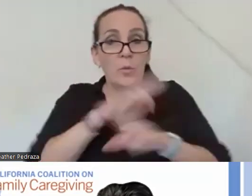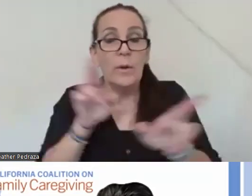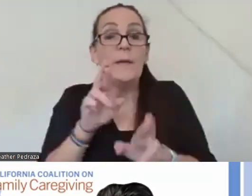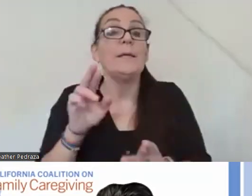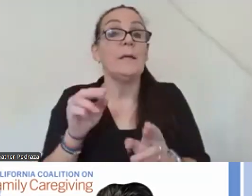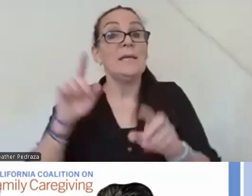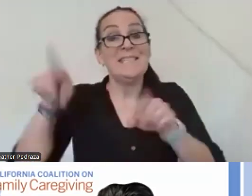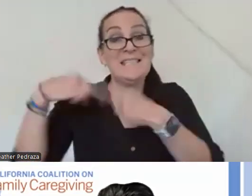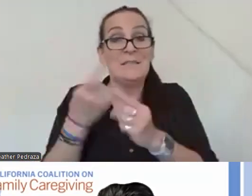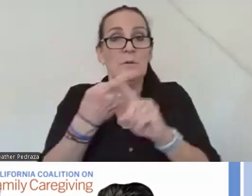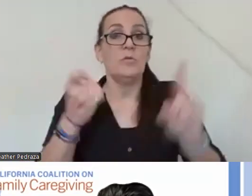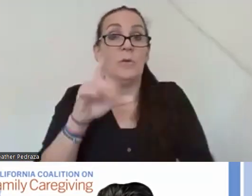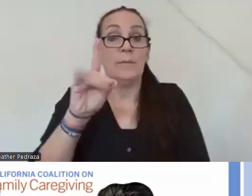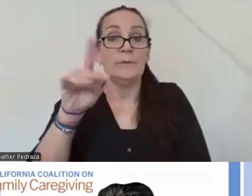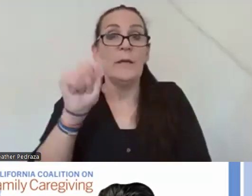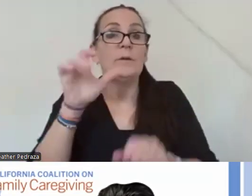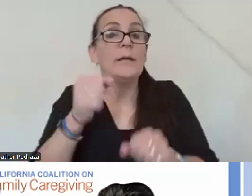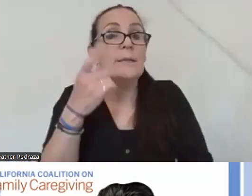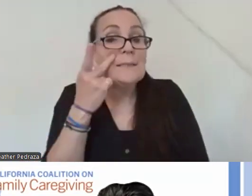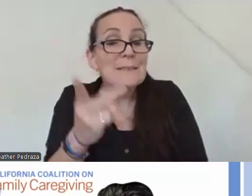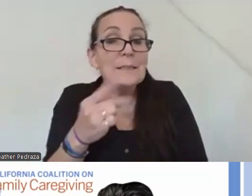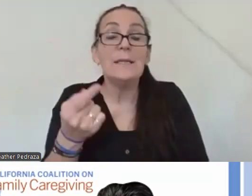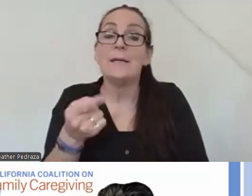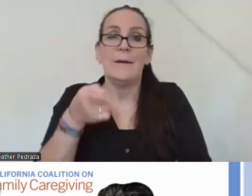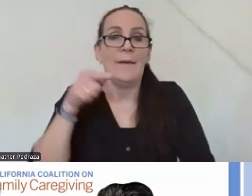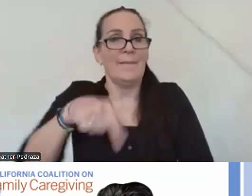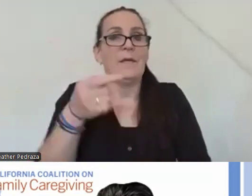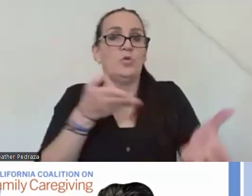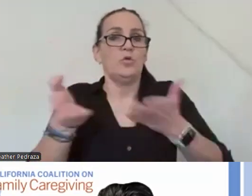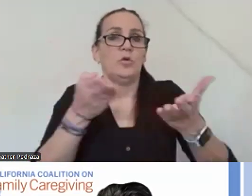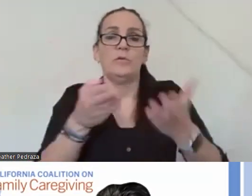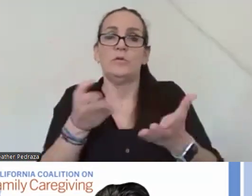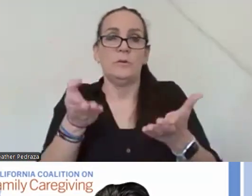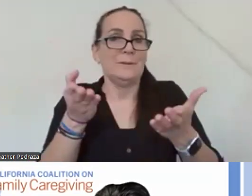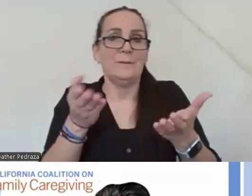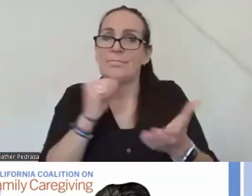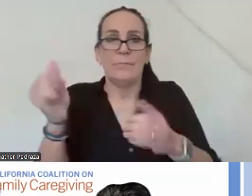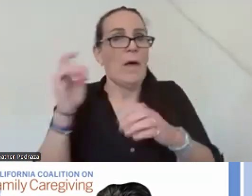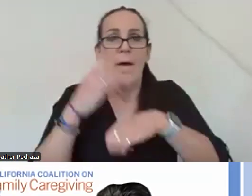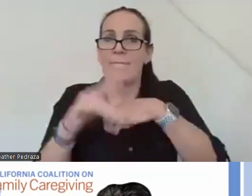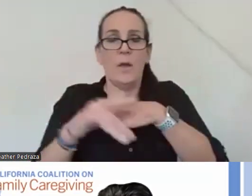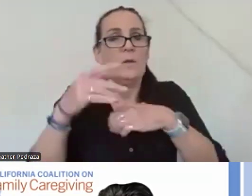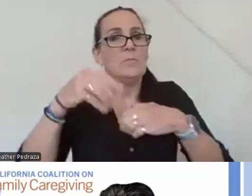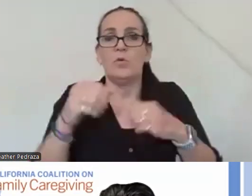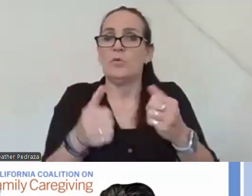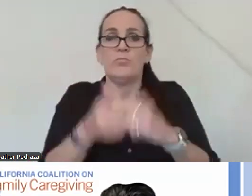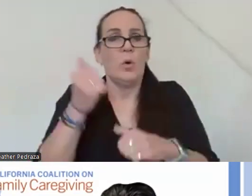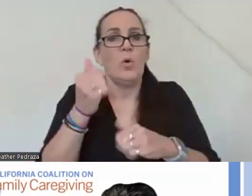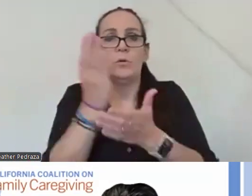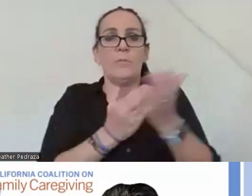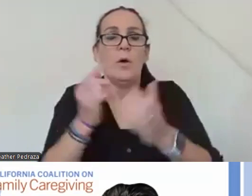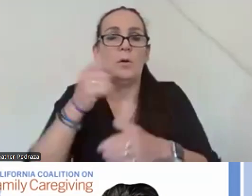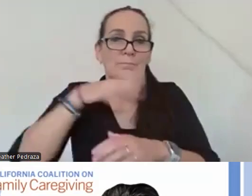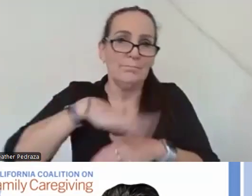see, many of these services just aren't available in most of the states. So appreciate the opportunity to comment,